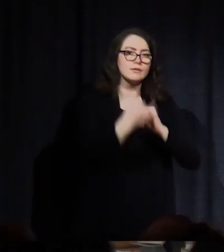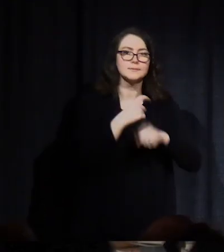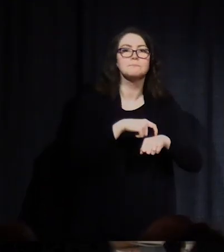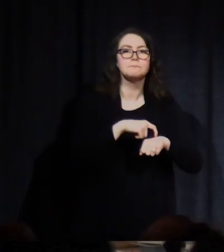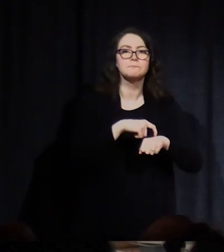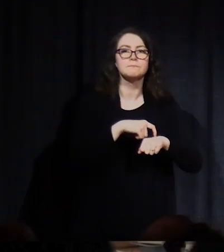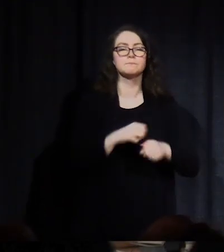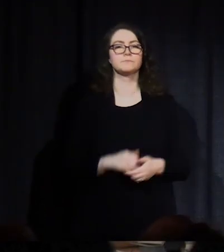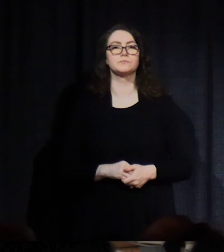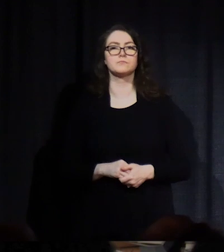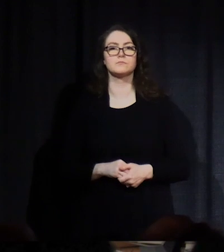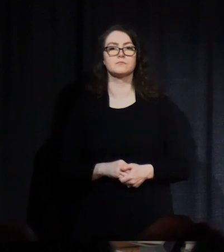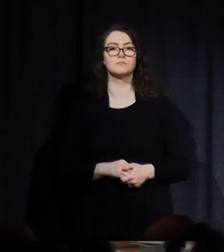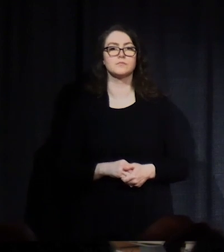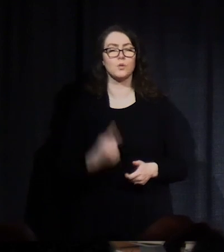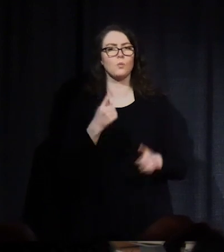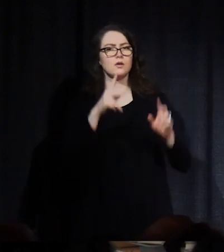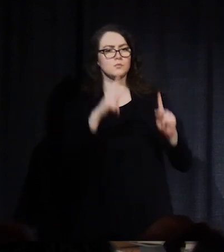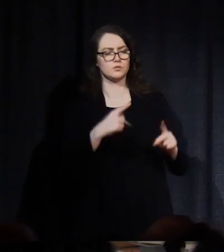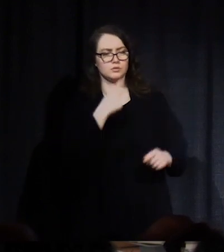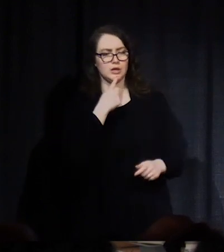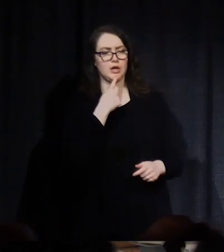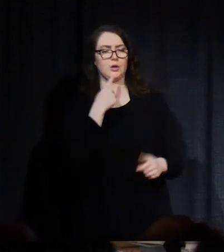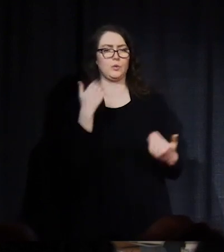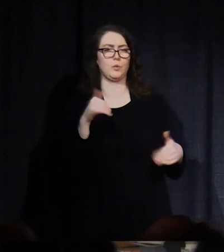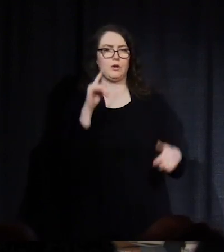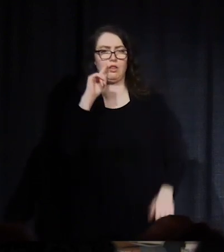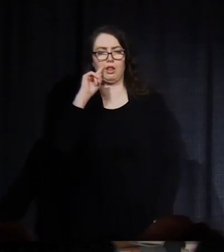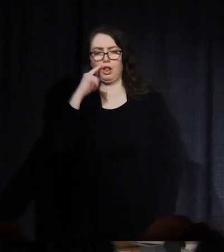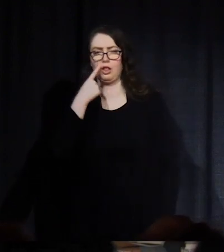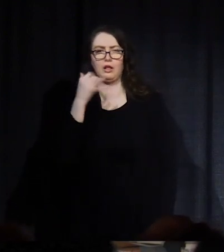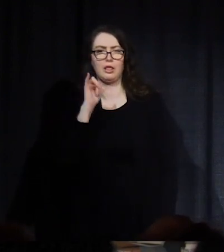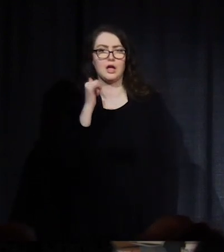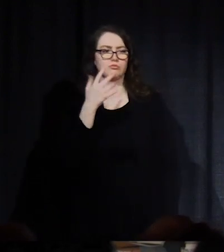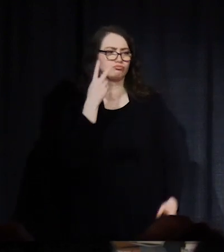A young geologist working the well at the time said it was like watching grass grow.